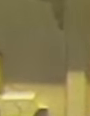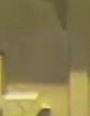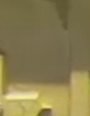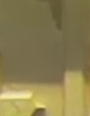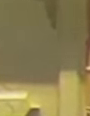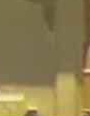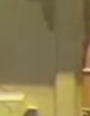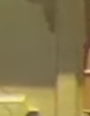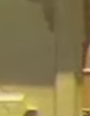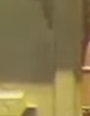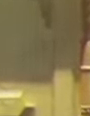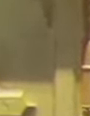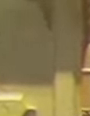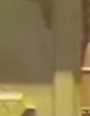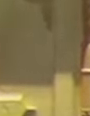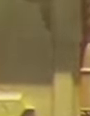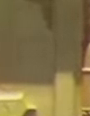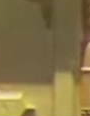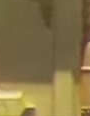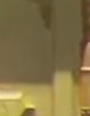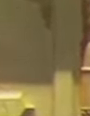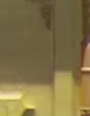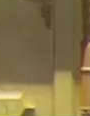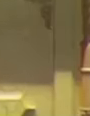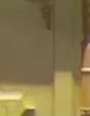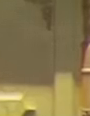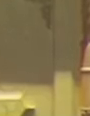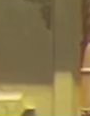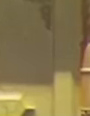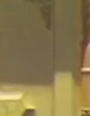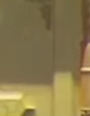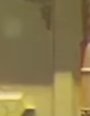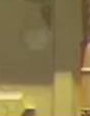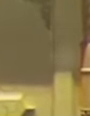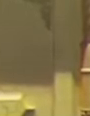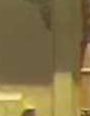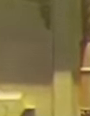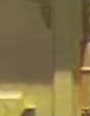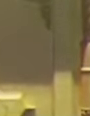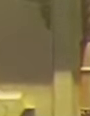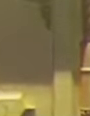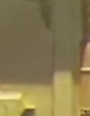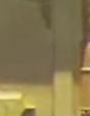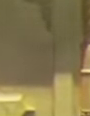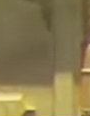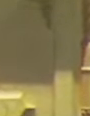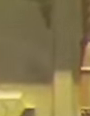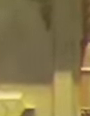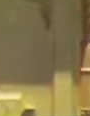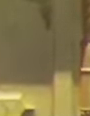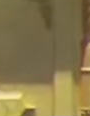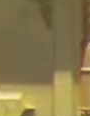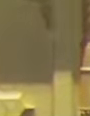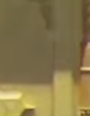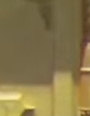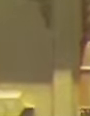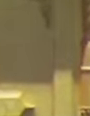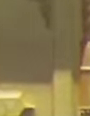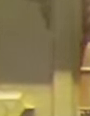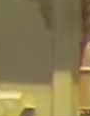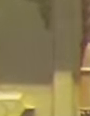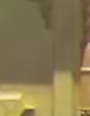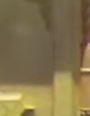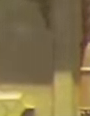revelations, through prophetic encounters. And for many of you, like the prodigal son, the Bible says